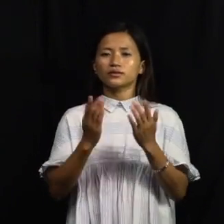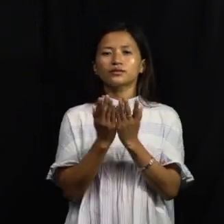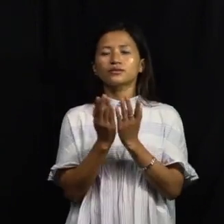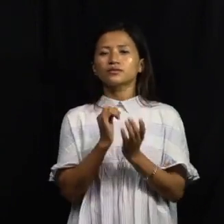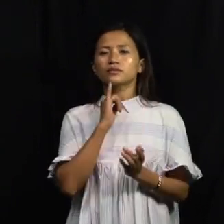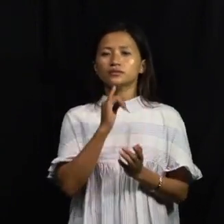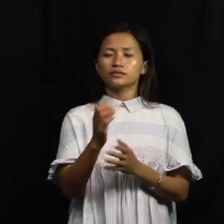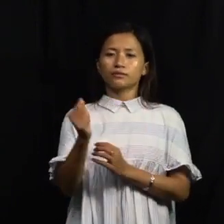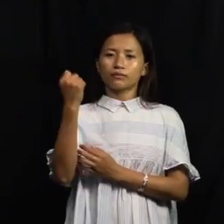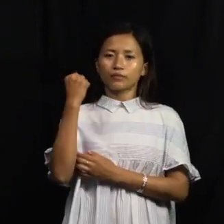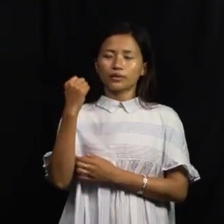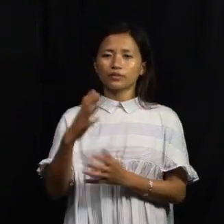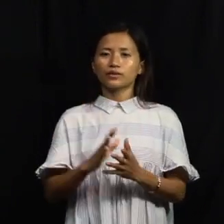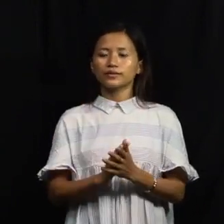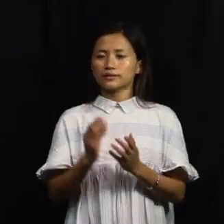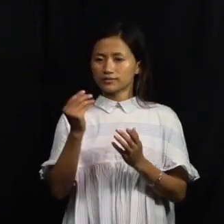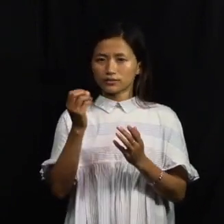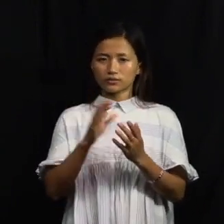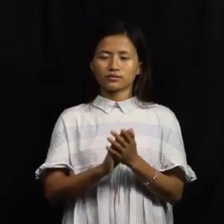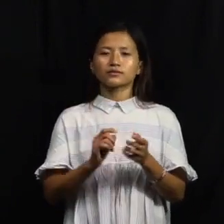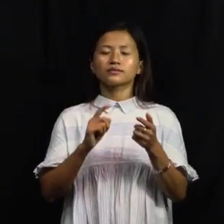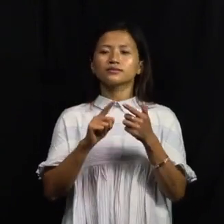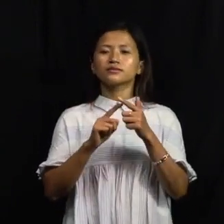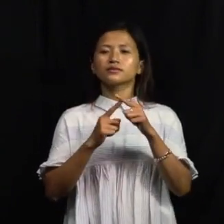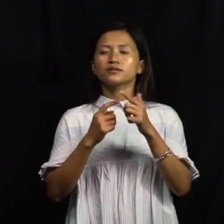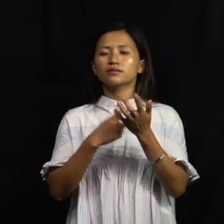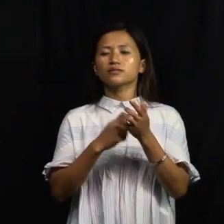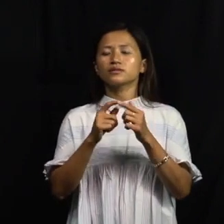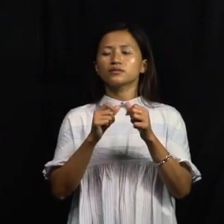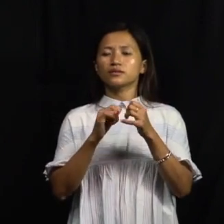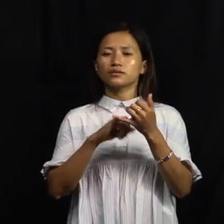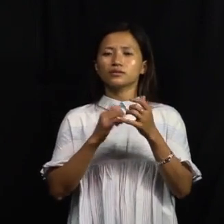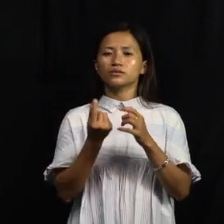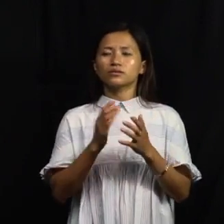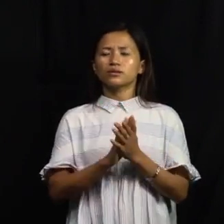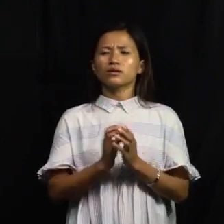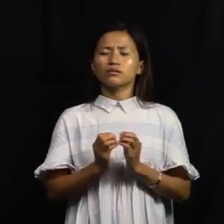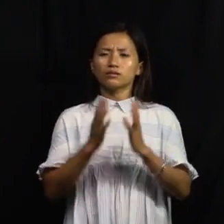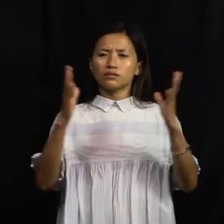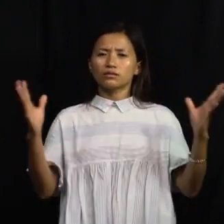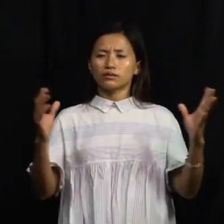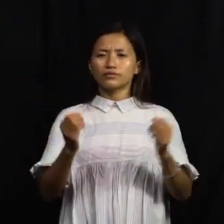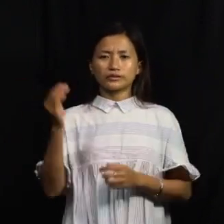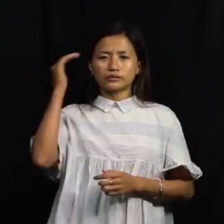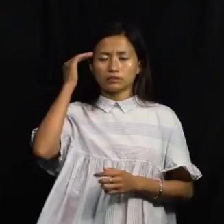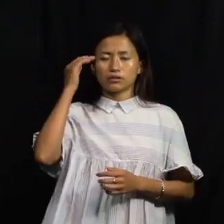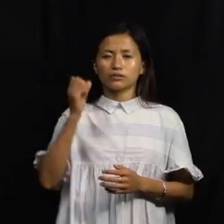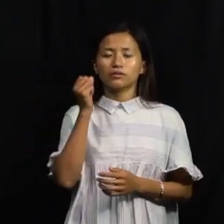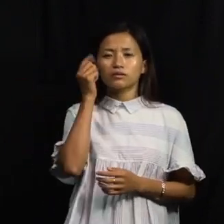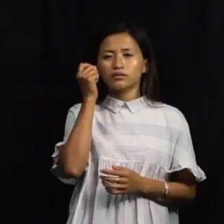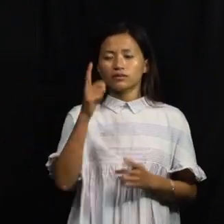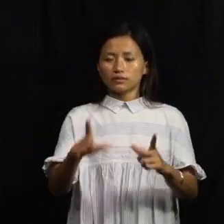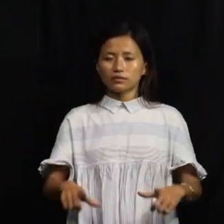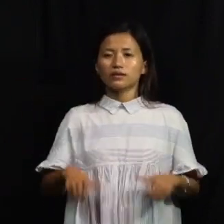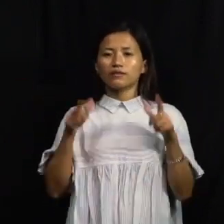is power and treasure. So when we get educated, when we get degrees, when we get a lot of knowledge, then we understand